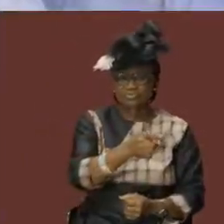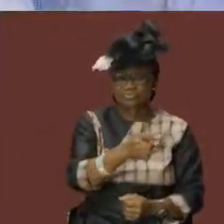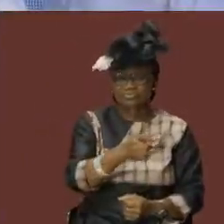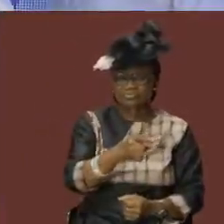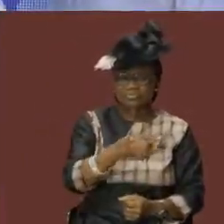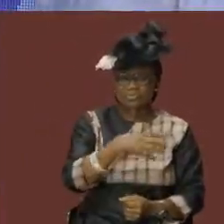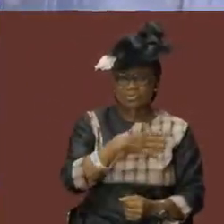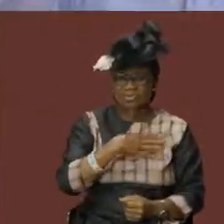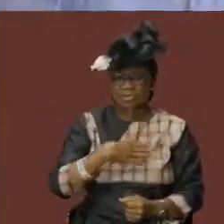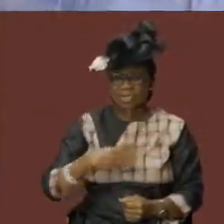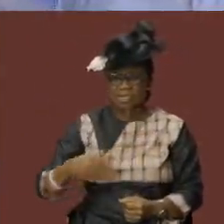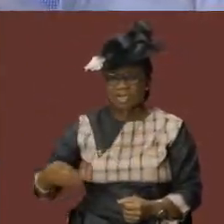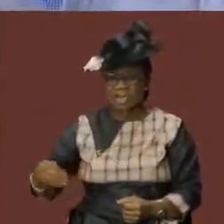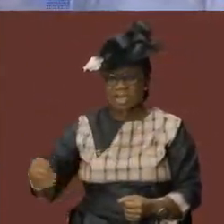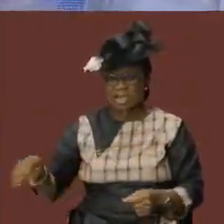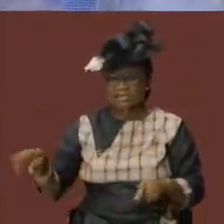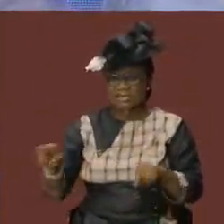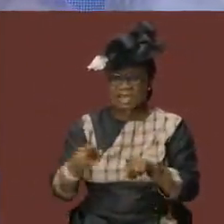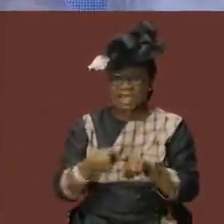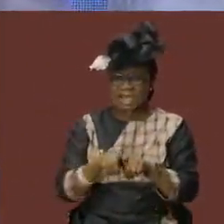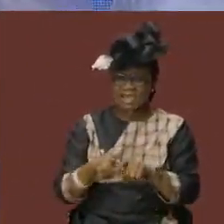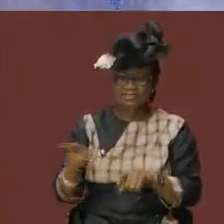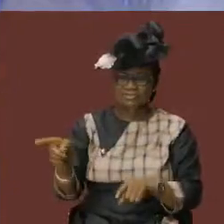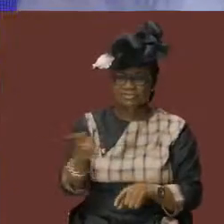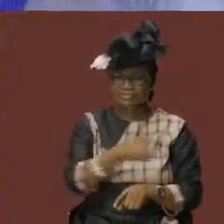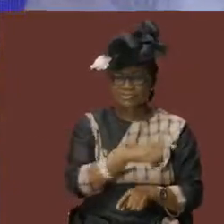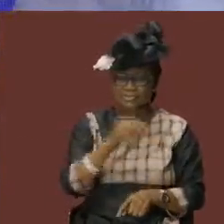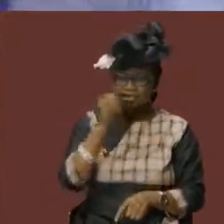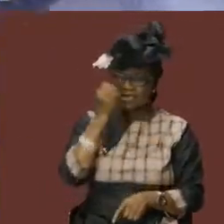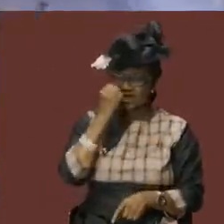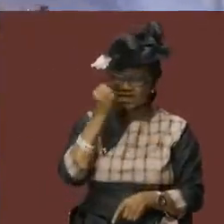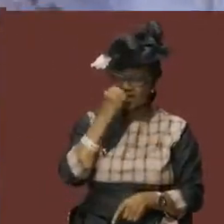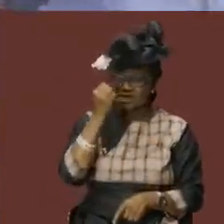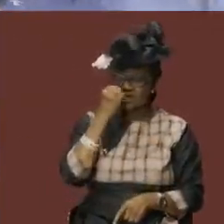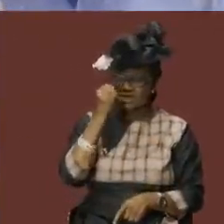And as you eat,